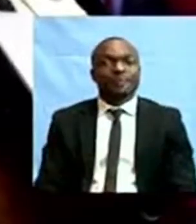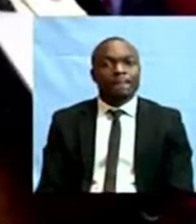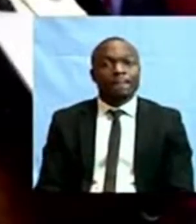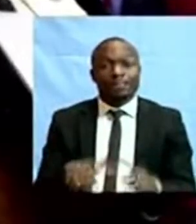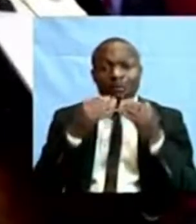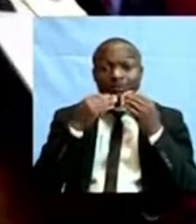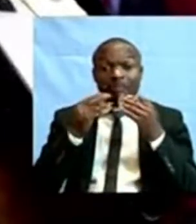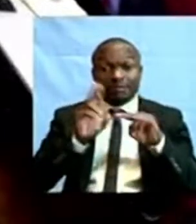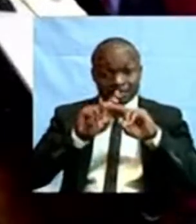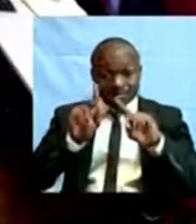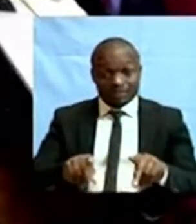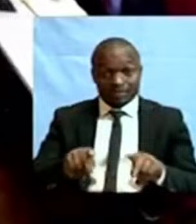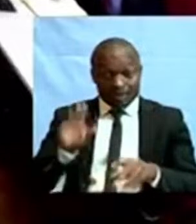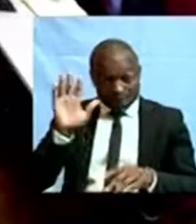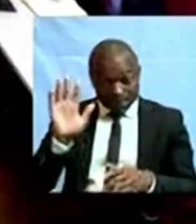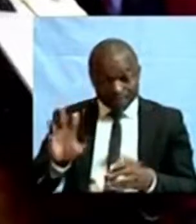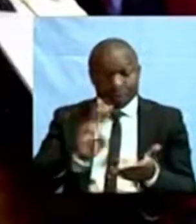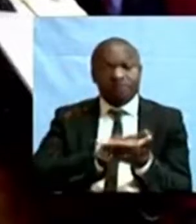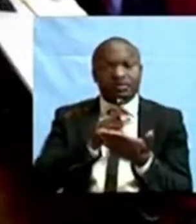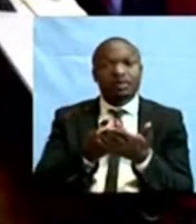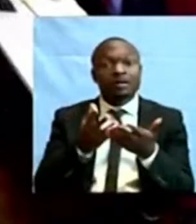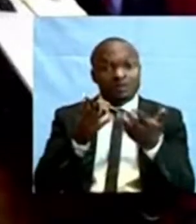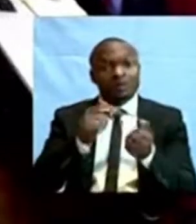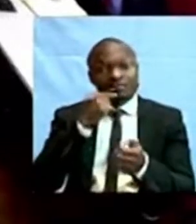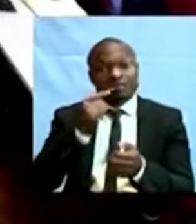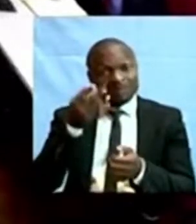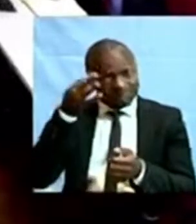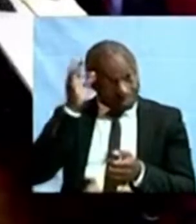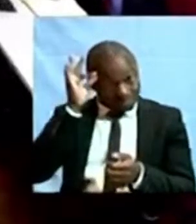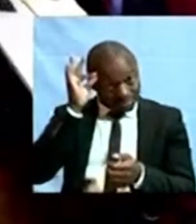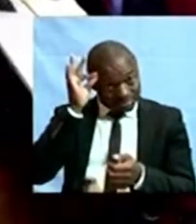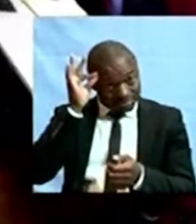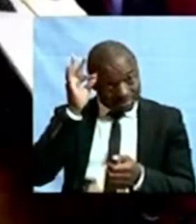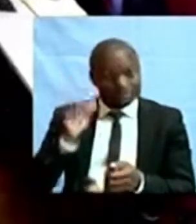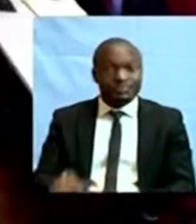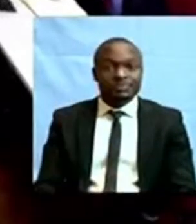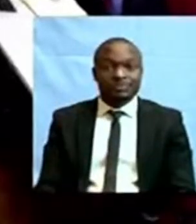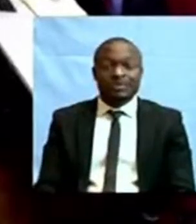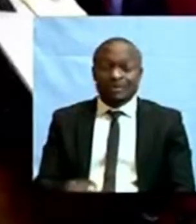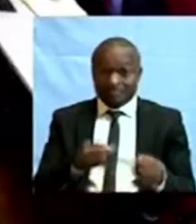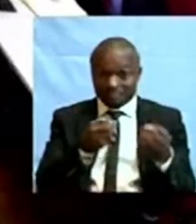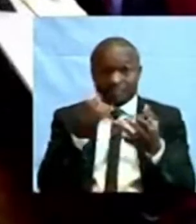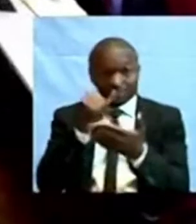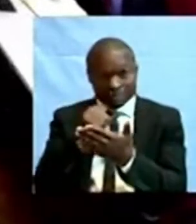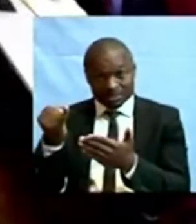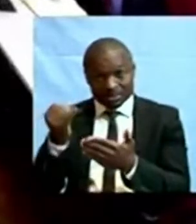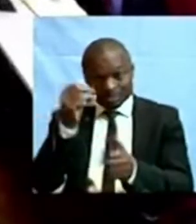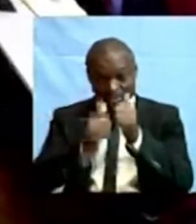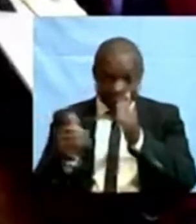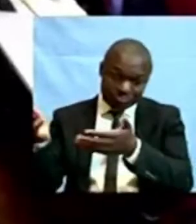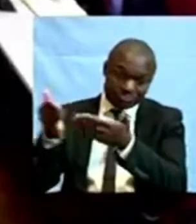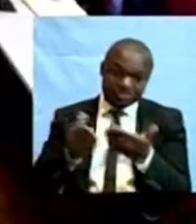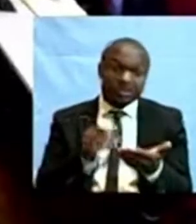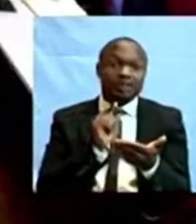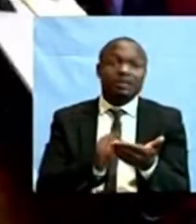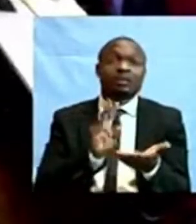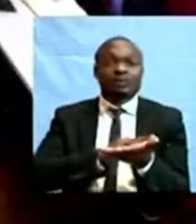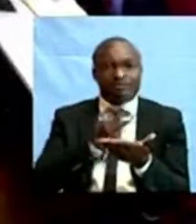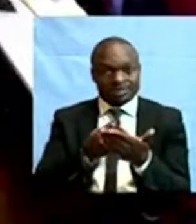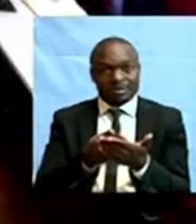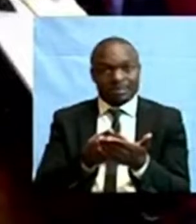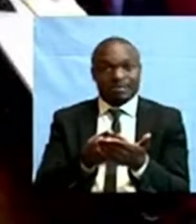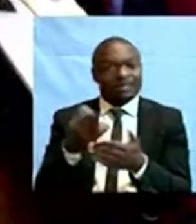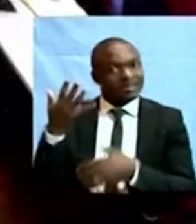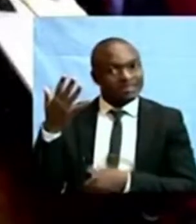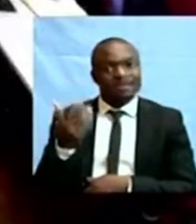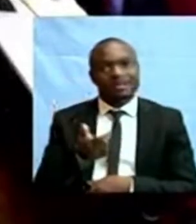Thank you, Chair. As permanent witness, just want to say I've taken note of most of the issues that have been raised from this witness, even the previous